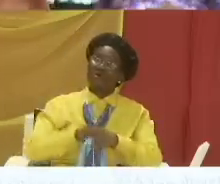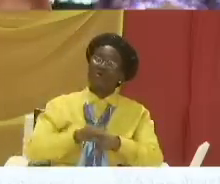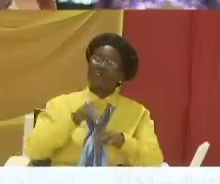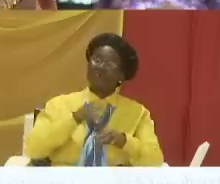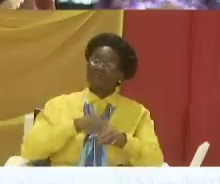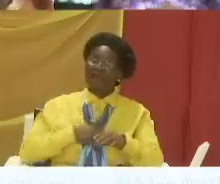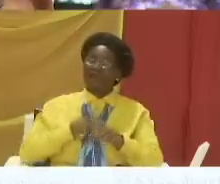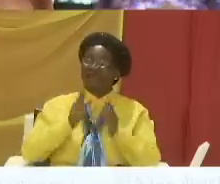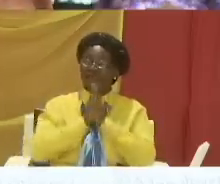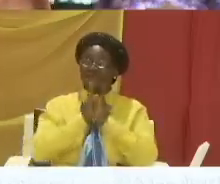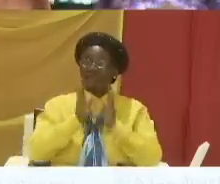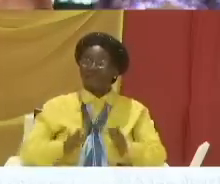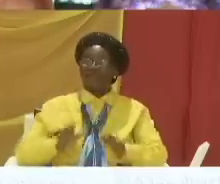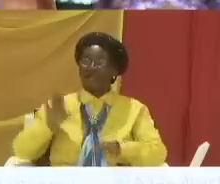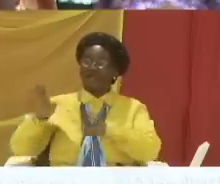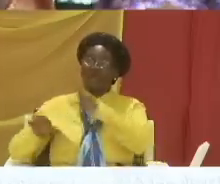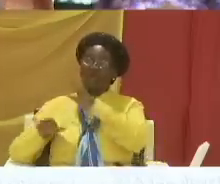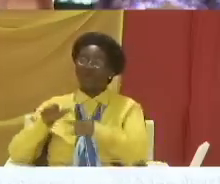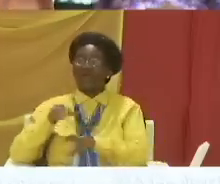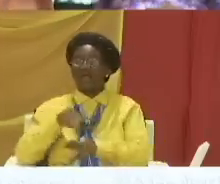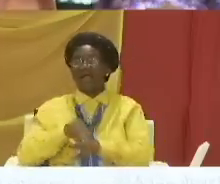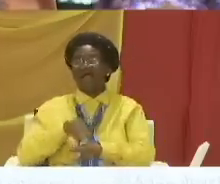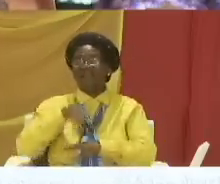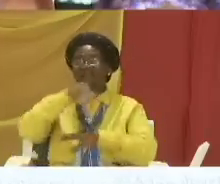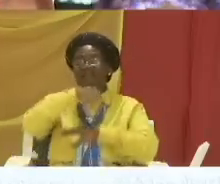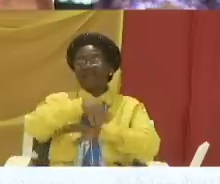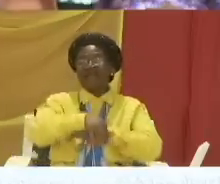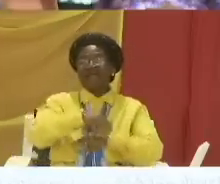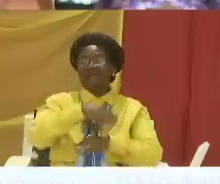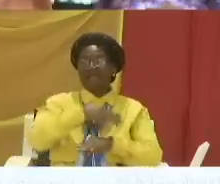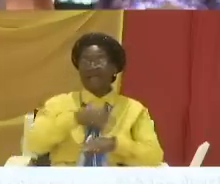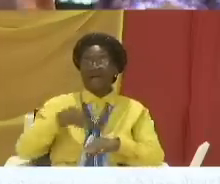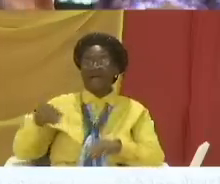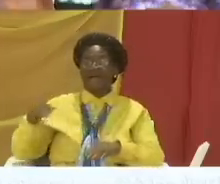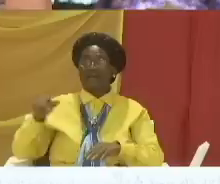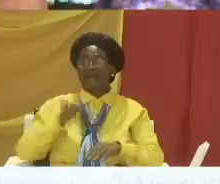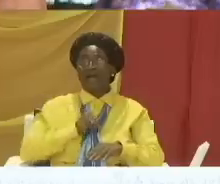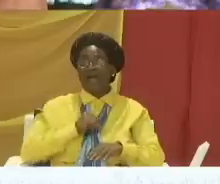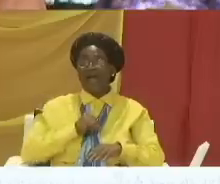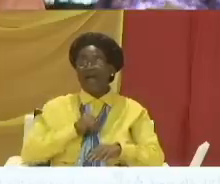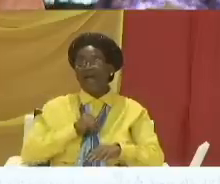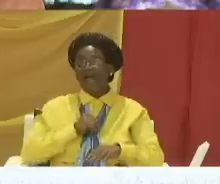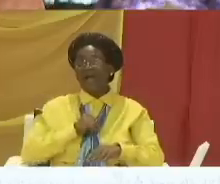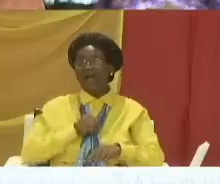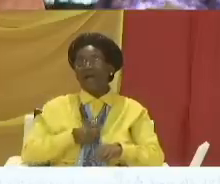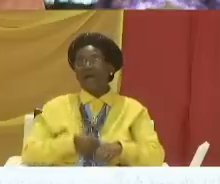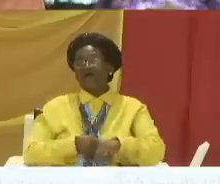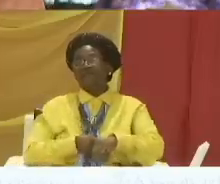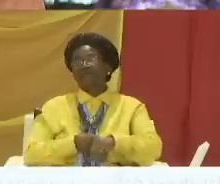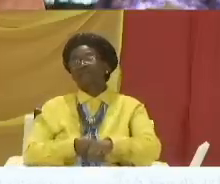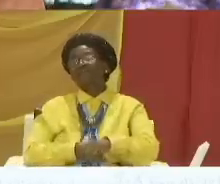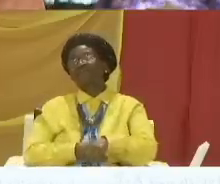and I accidentally strike my leg against a stone,